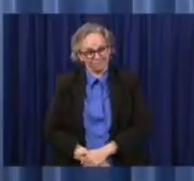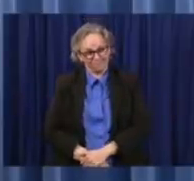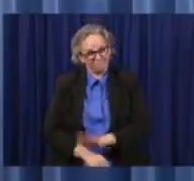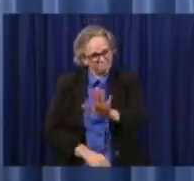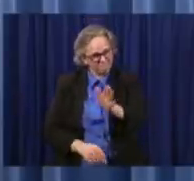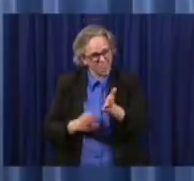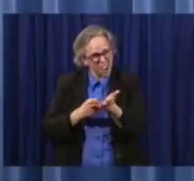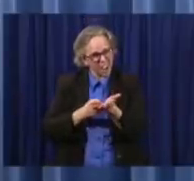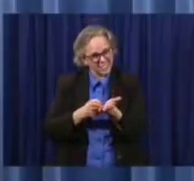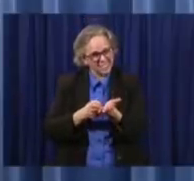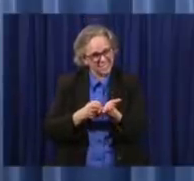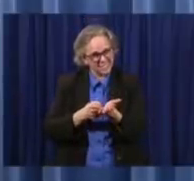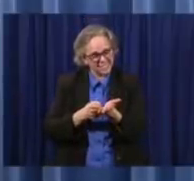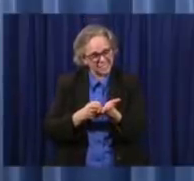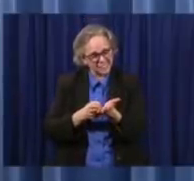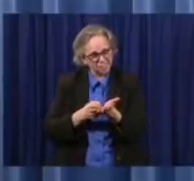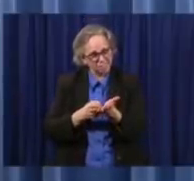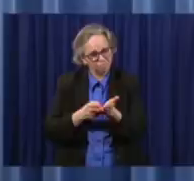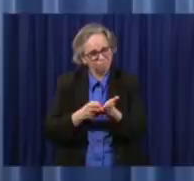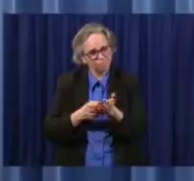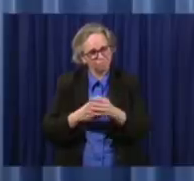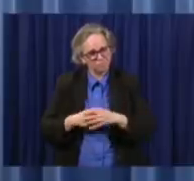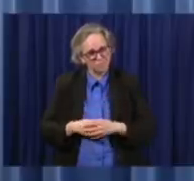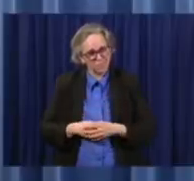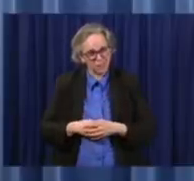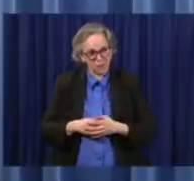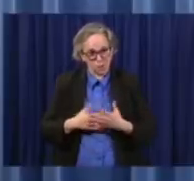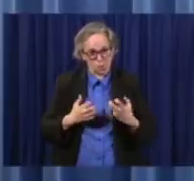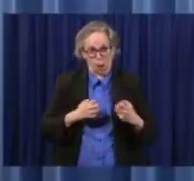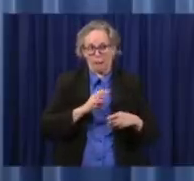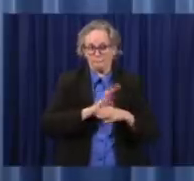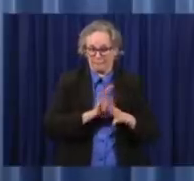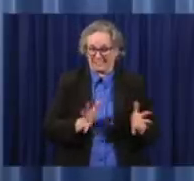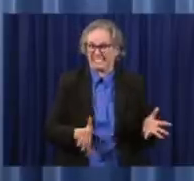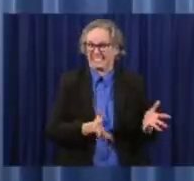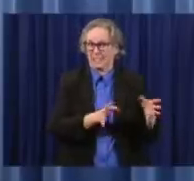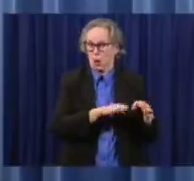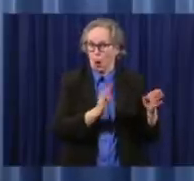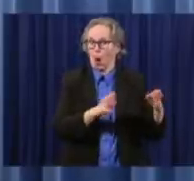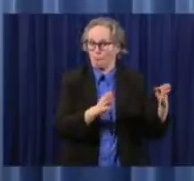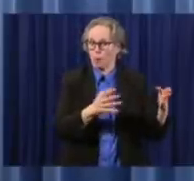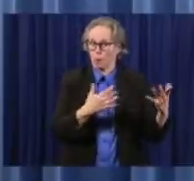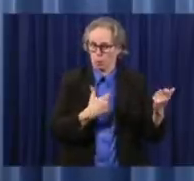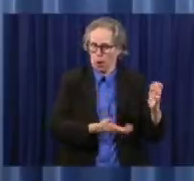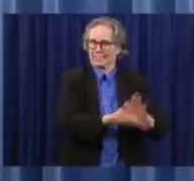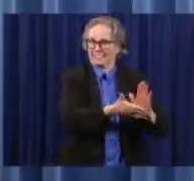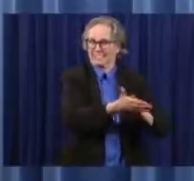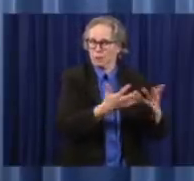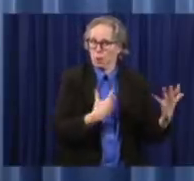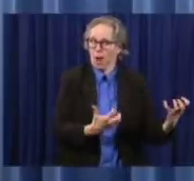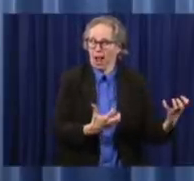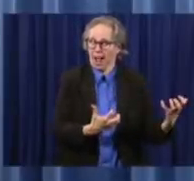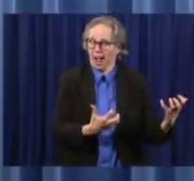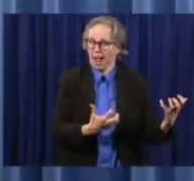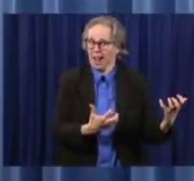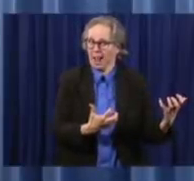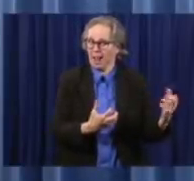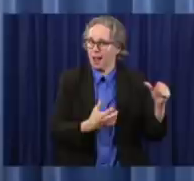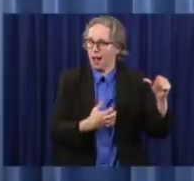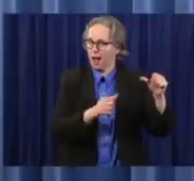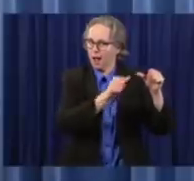To be able to do this and to continue to move forward in the way that we want to do and not have to